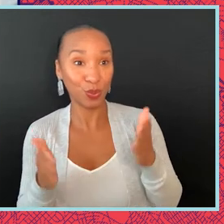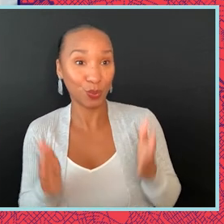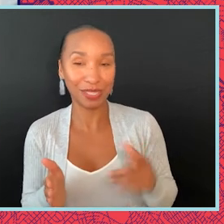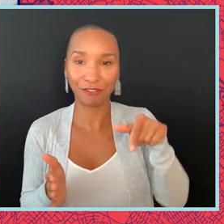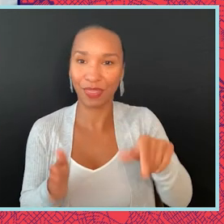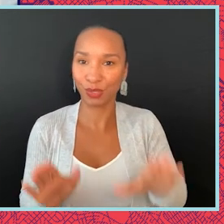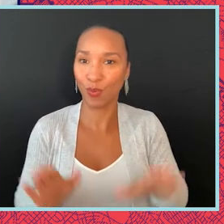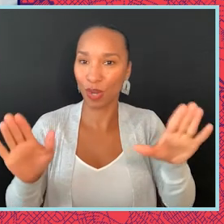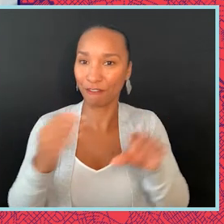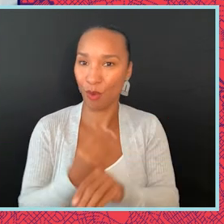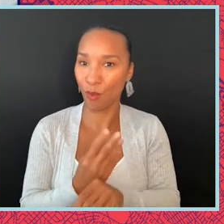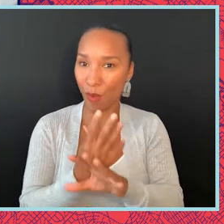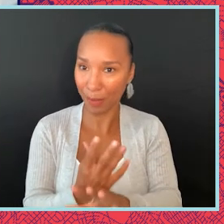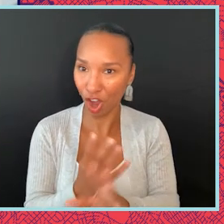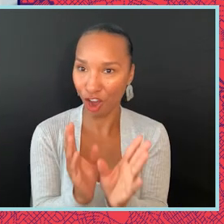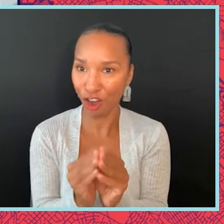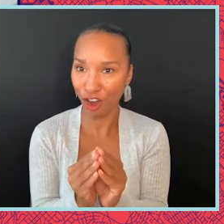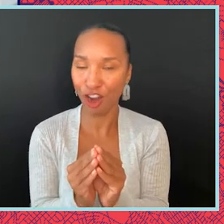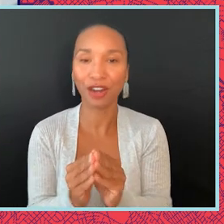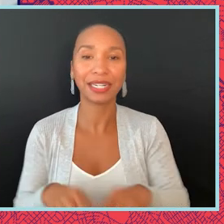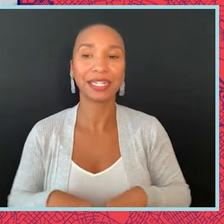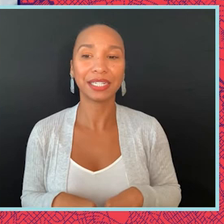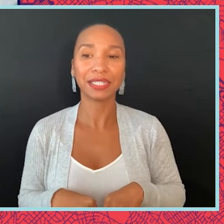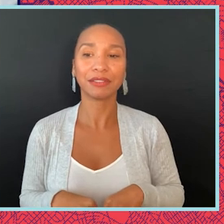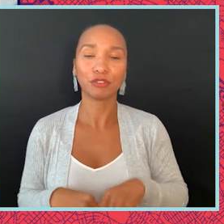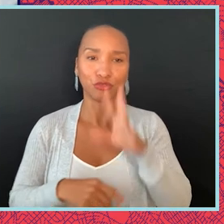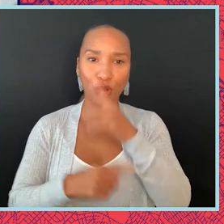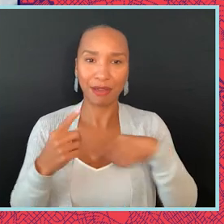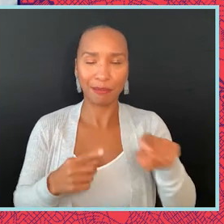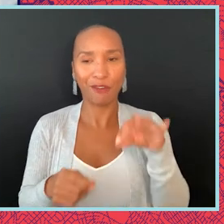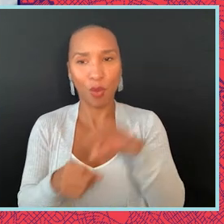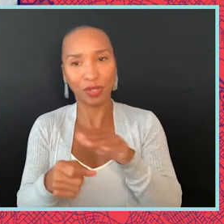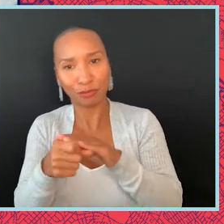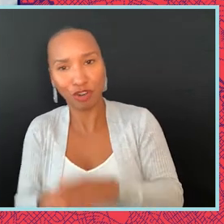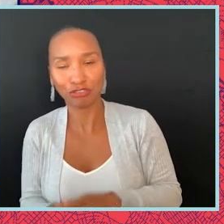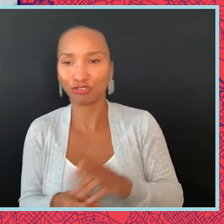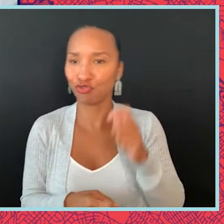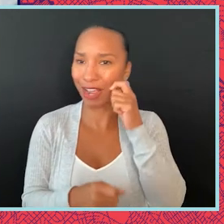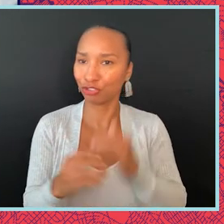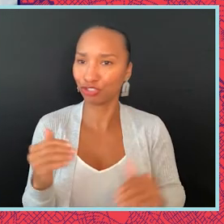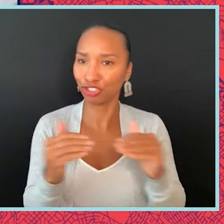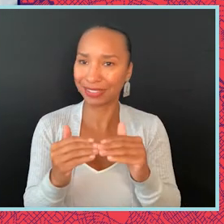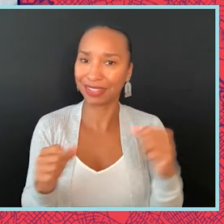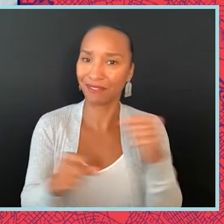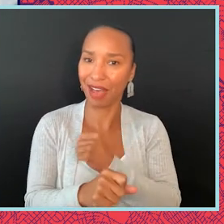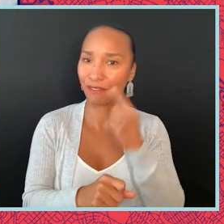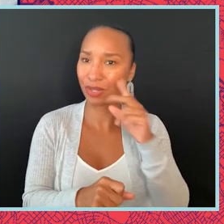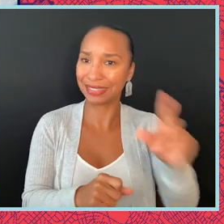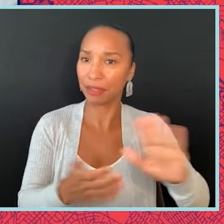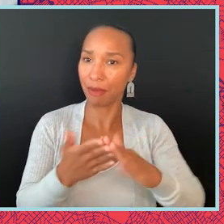our watchers of this wonderful webinar. Shout out Voter Suppression, Racial Injustice, and the Fight for